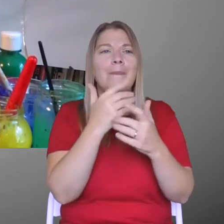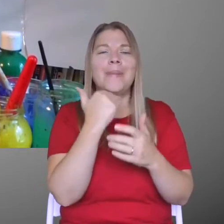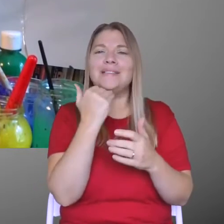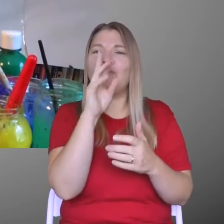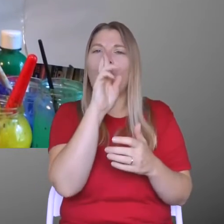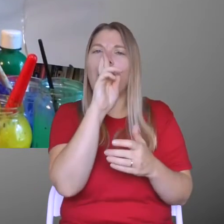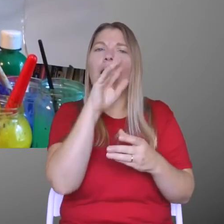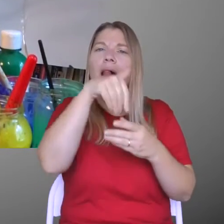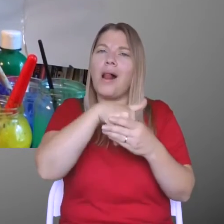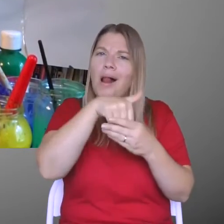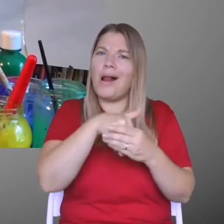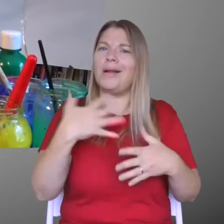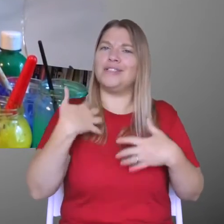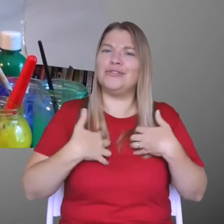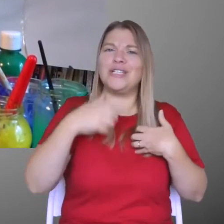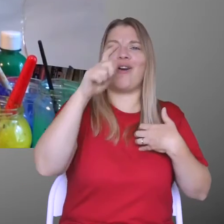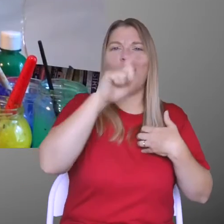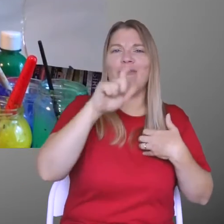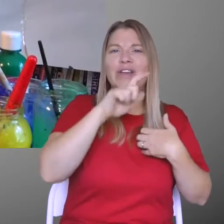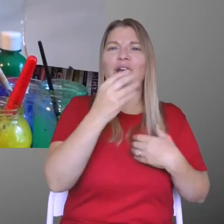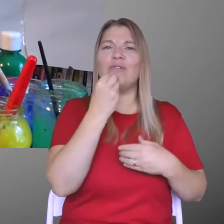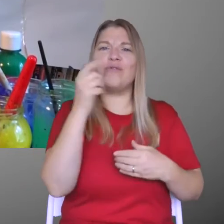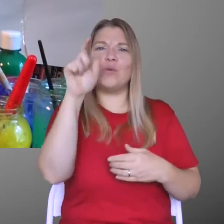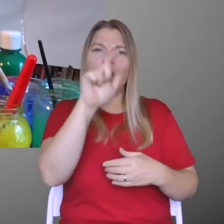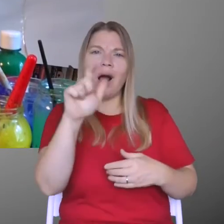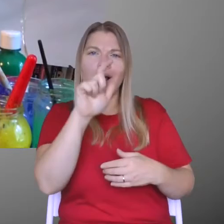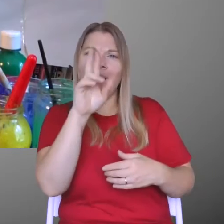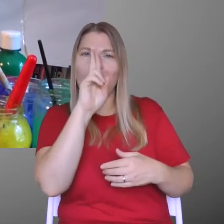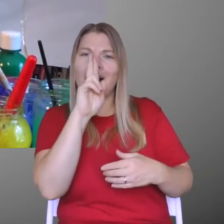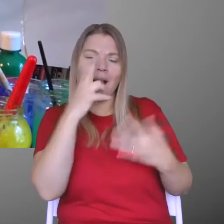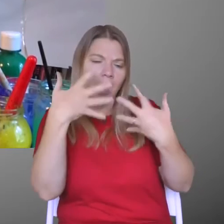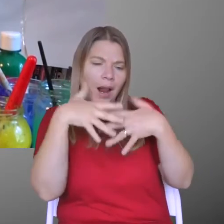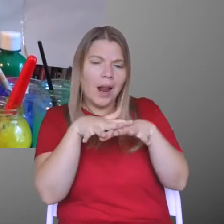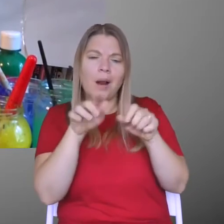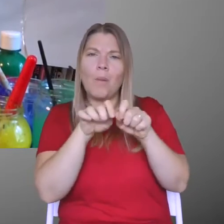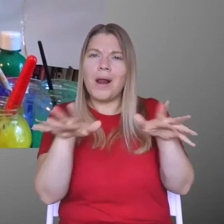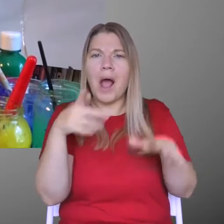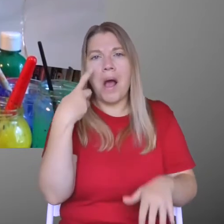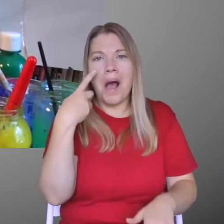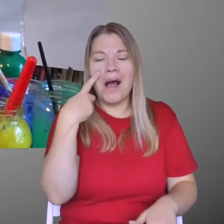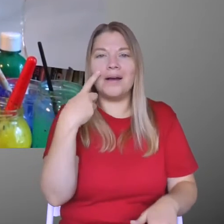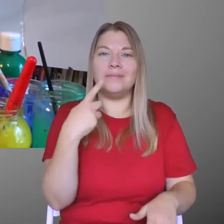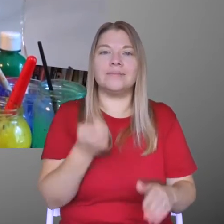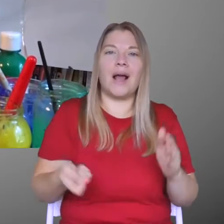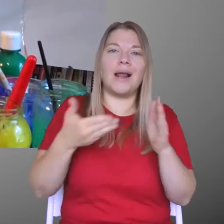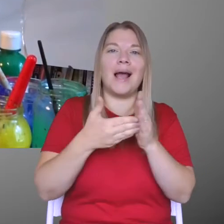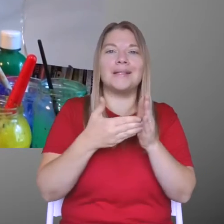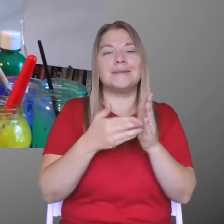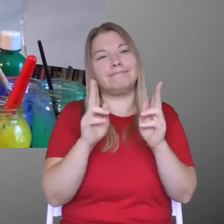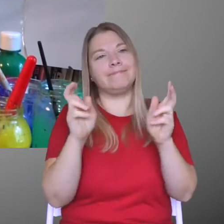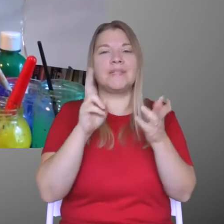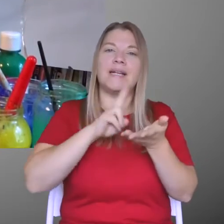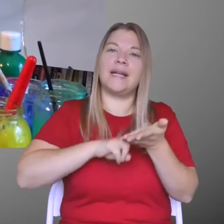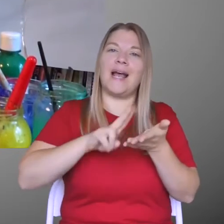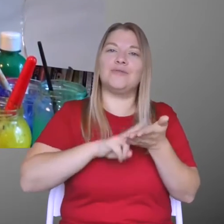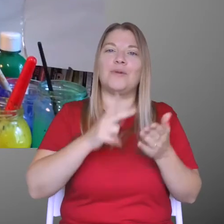two merge together. And maybe a little bit of this natural pink. That's a little bit of a fruity